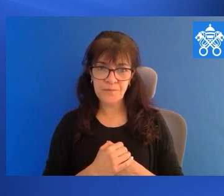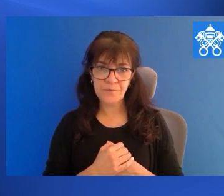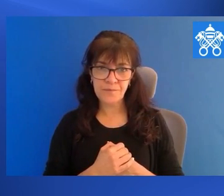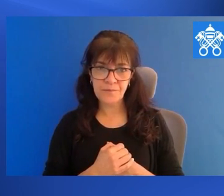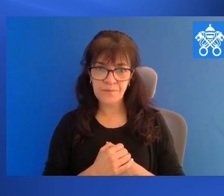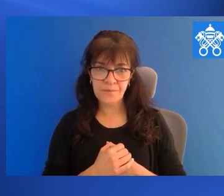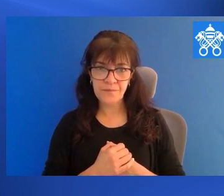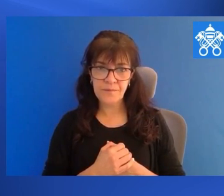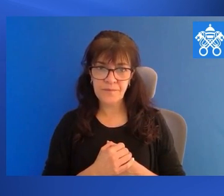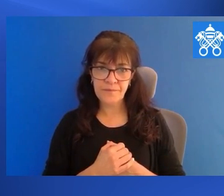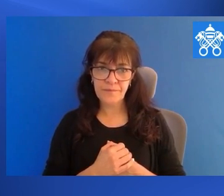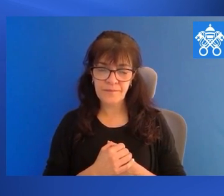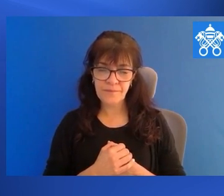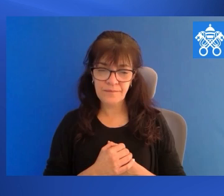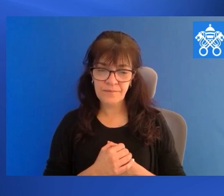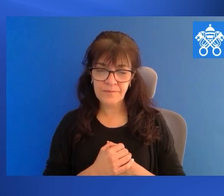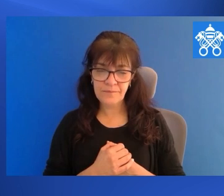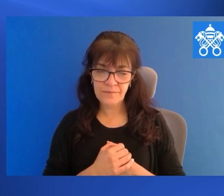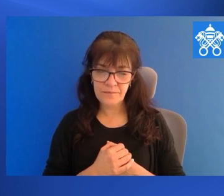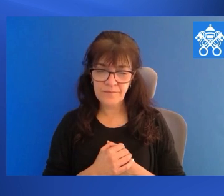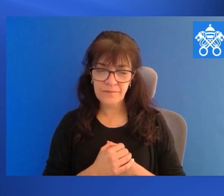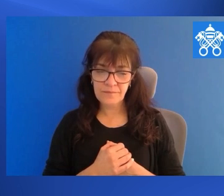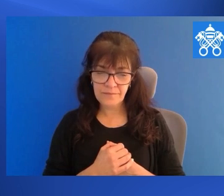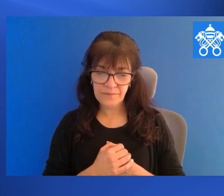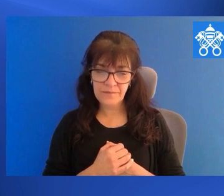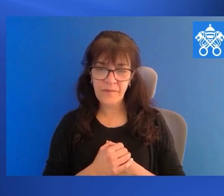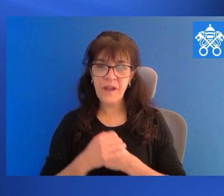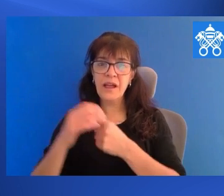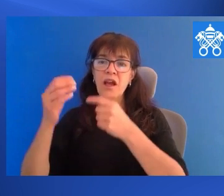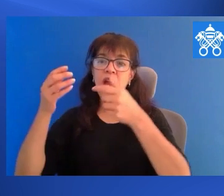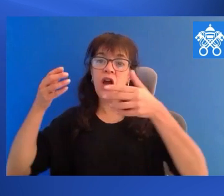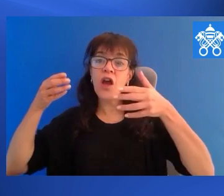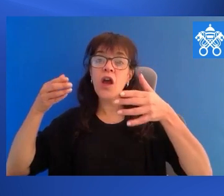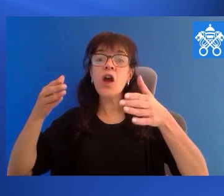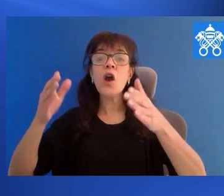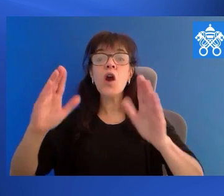Dona a tutti la tua pace,